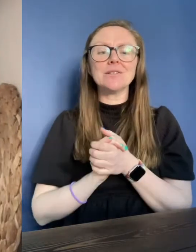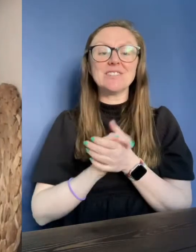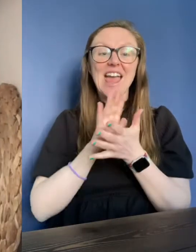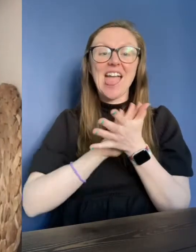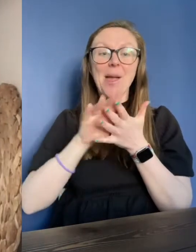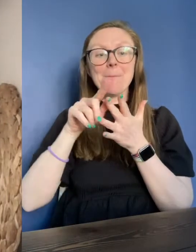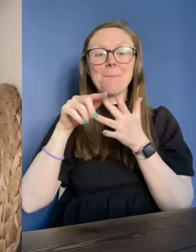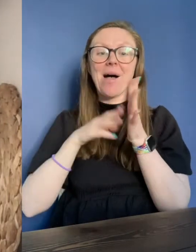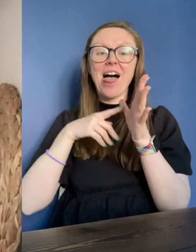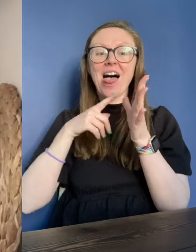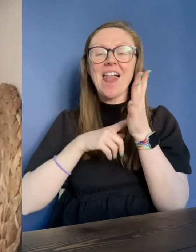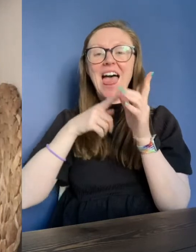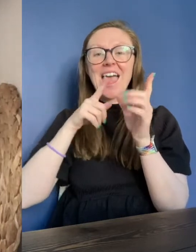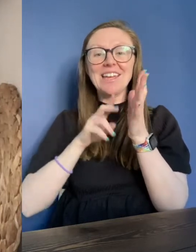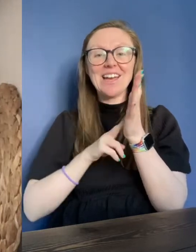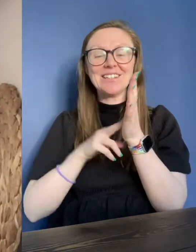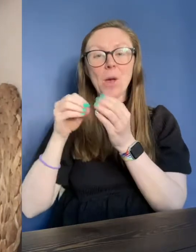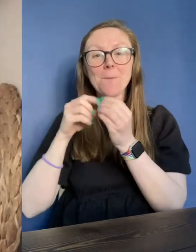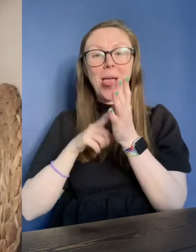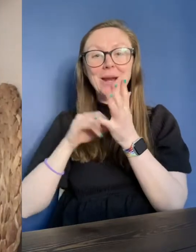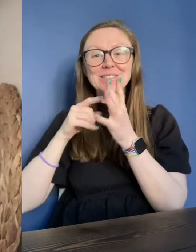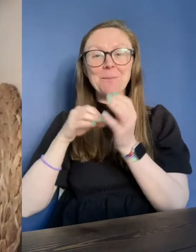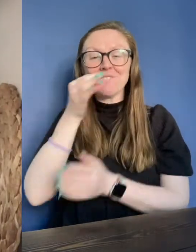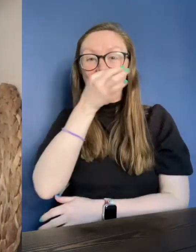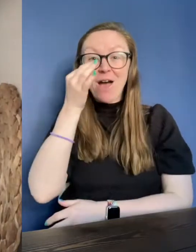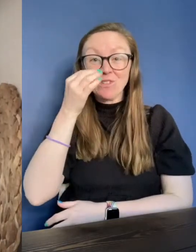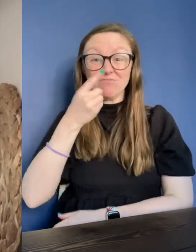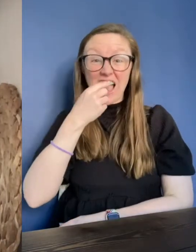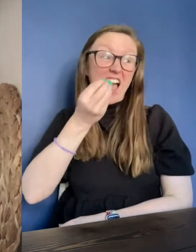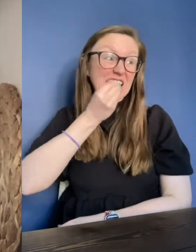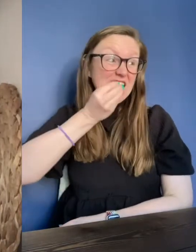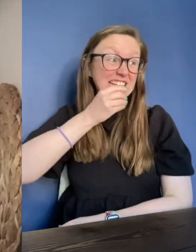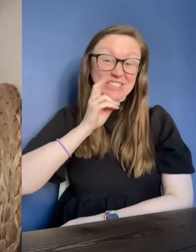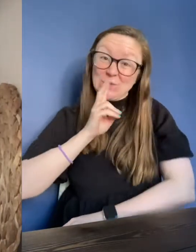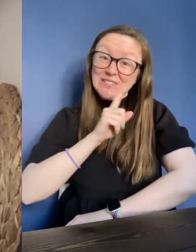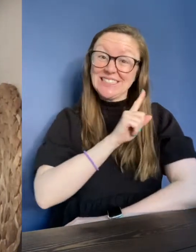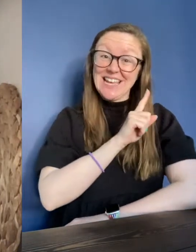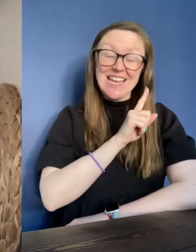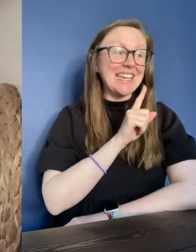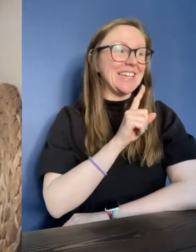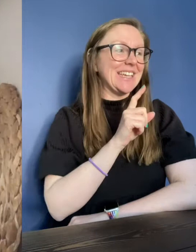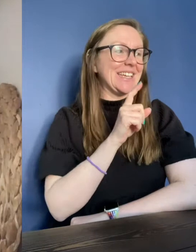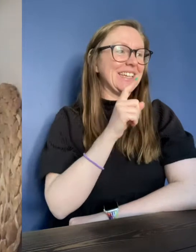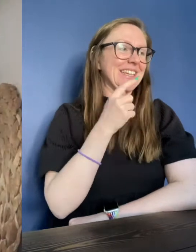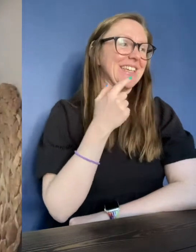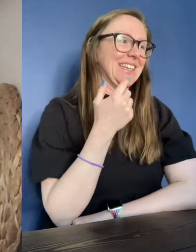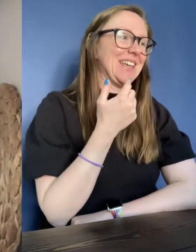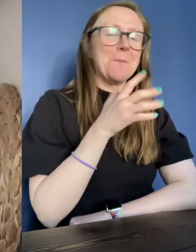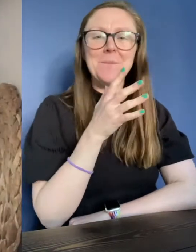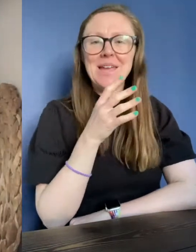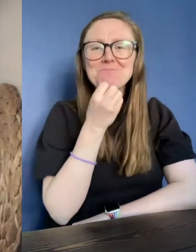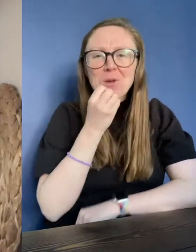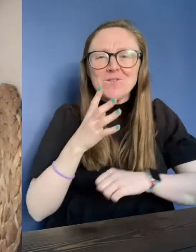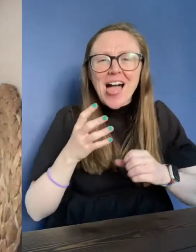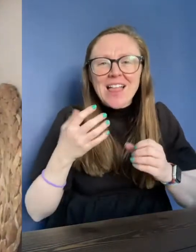Himalayan balsam flowers, which are edible, in these lovely little heart-shaped